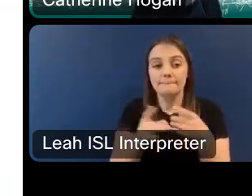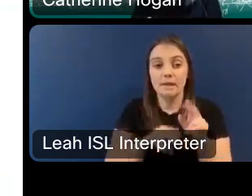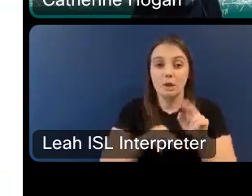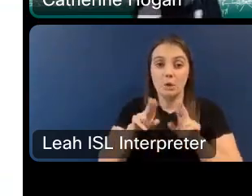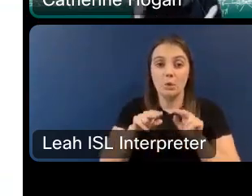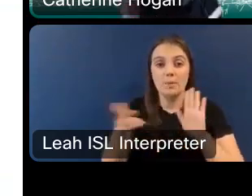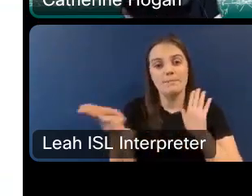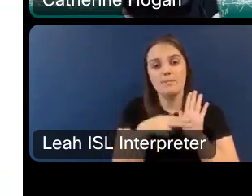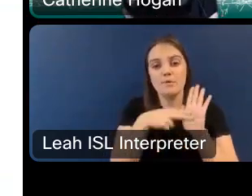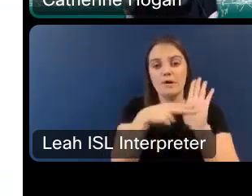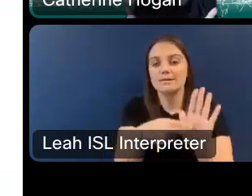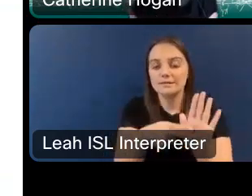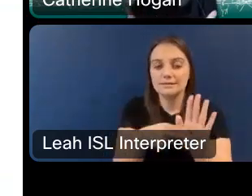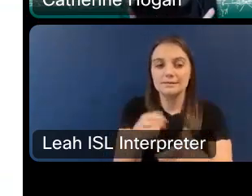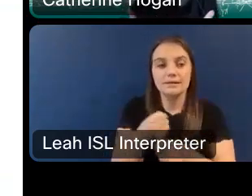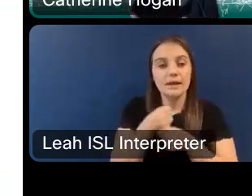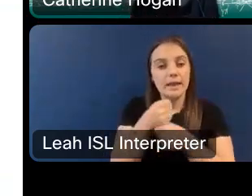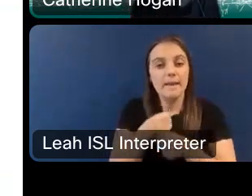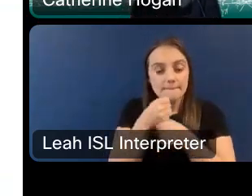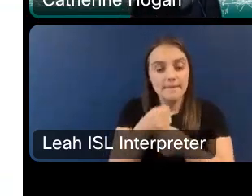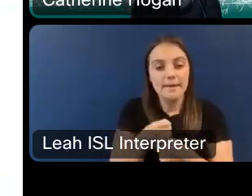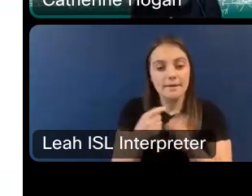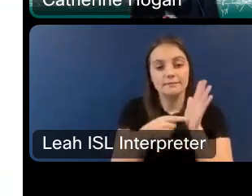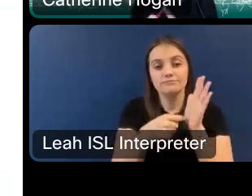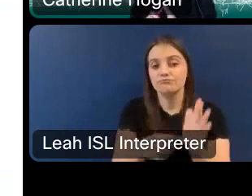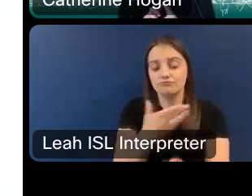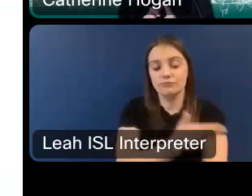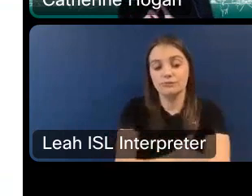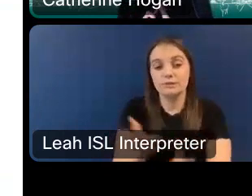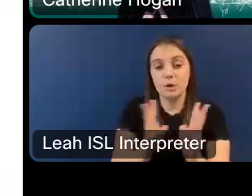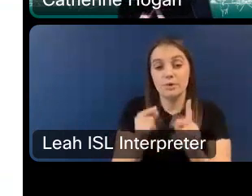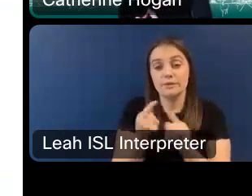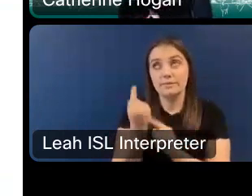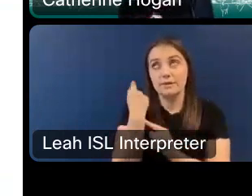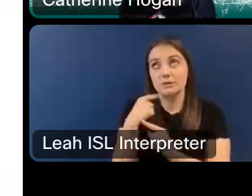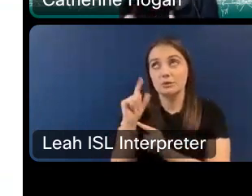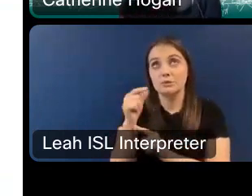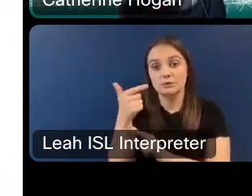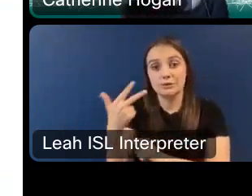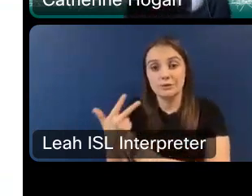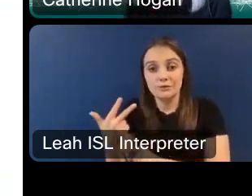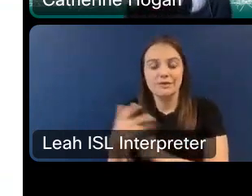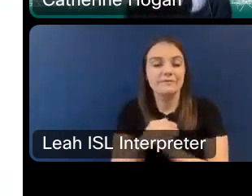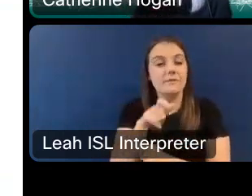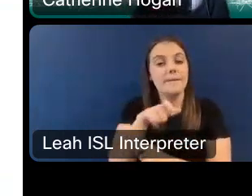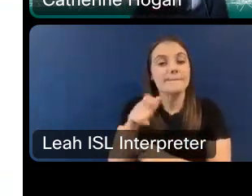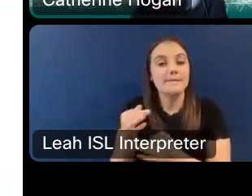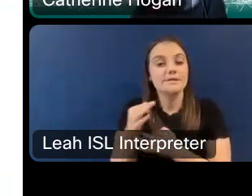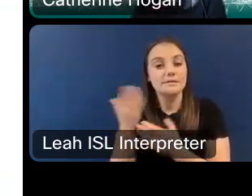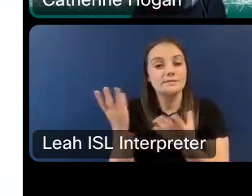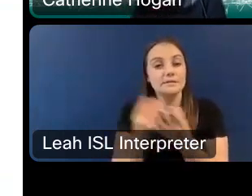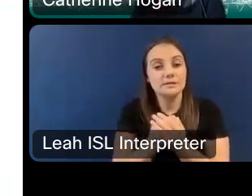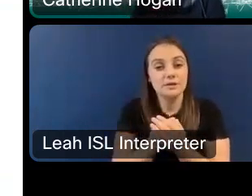out there. And, you know, hadn't seen us, and we're looking at this since 2023 or whatever, around patient safety together, and we'd often shorten it to